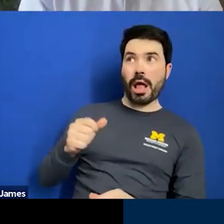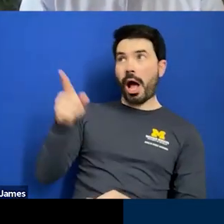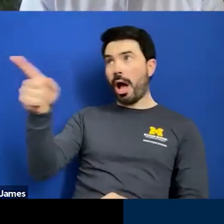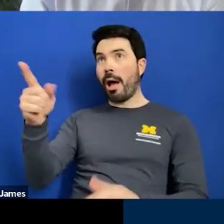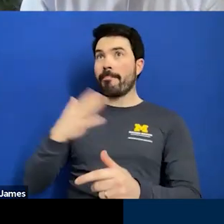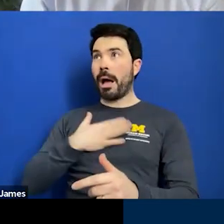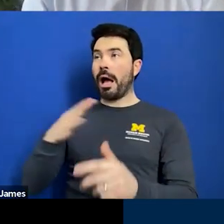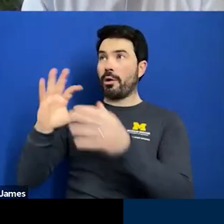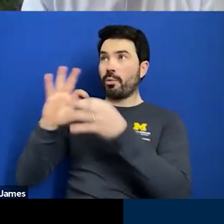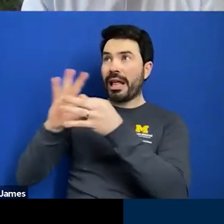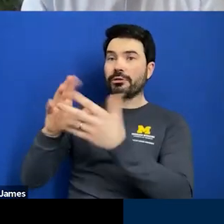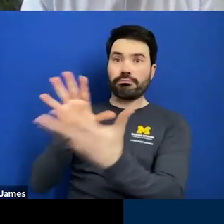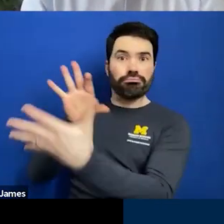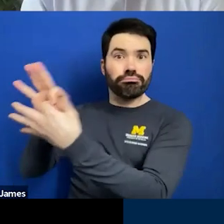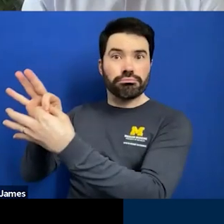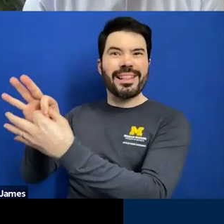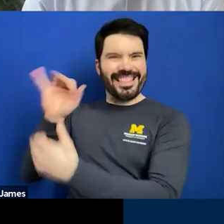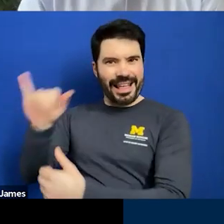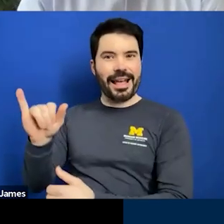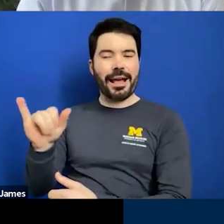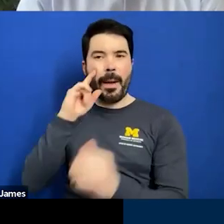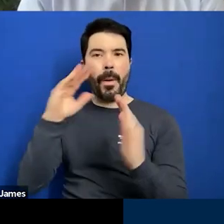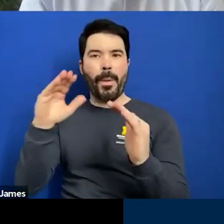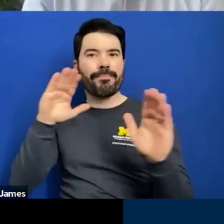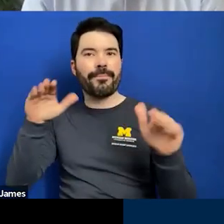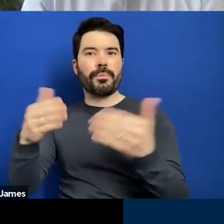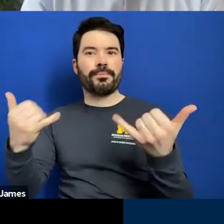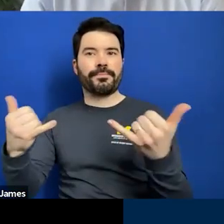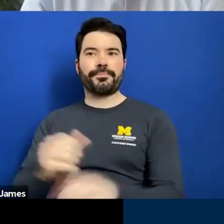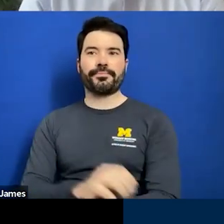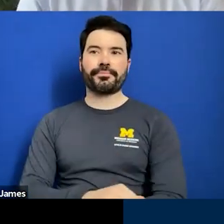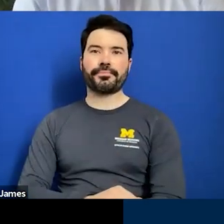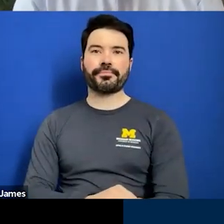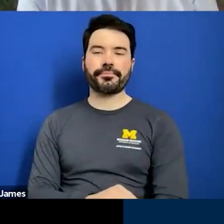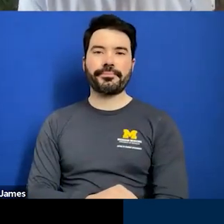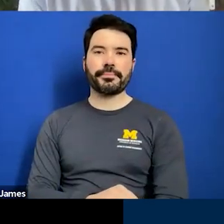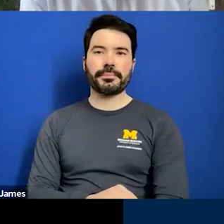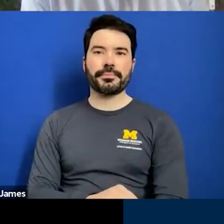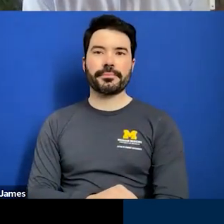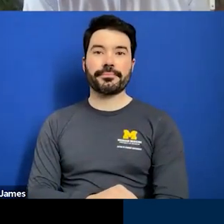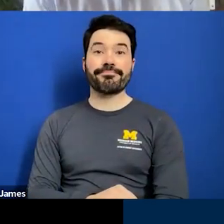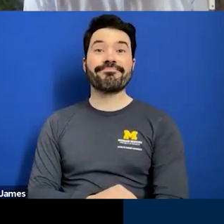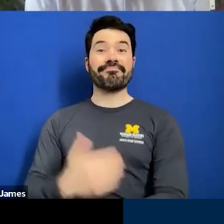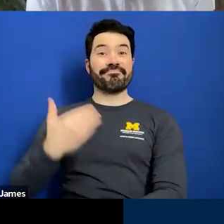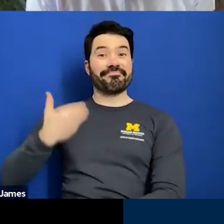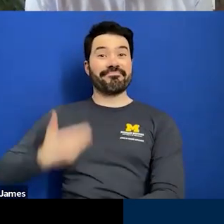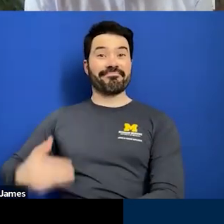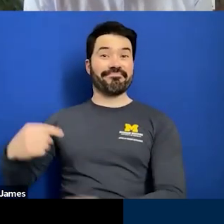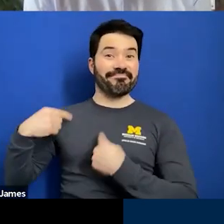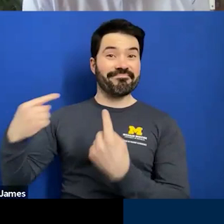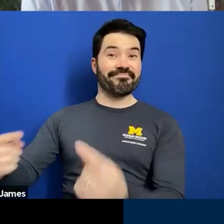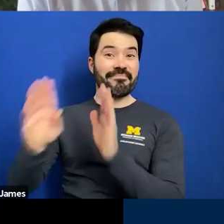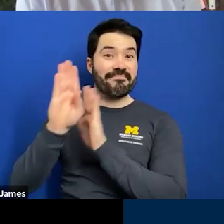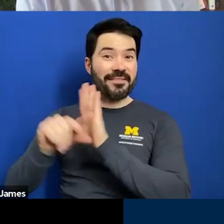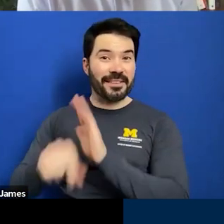So that's what I hope to work on some today. My background.